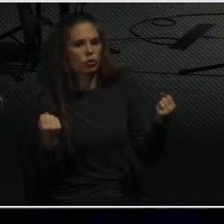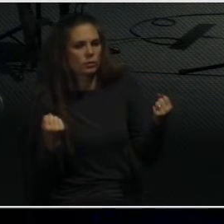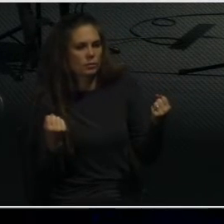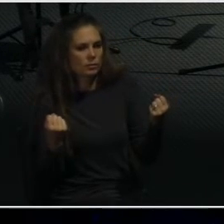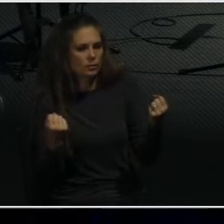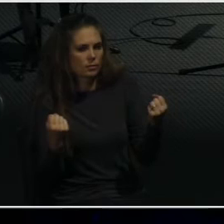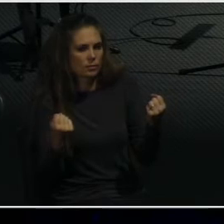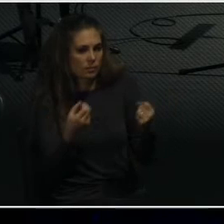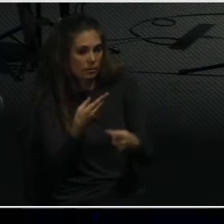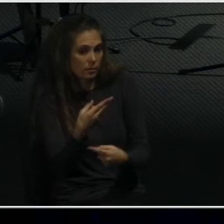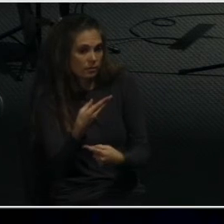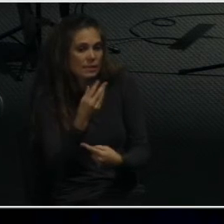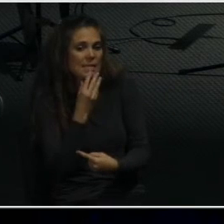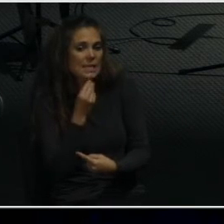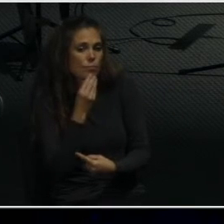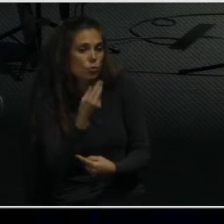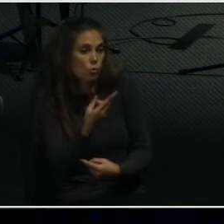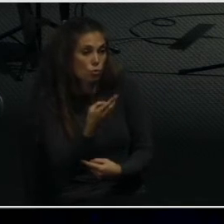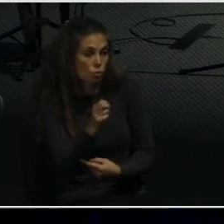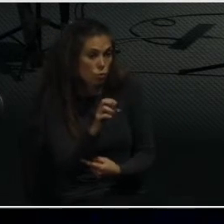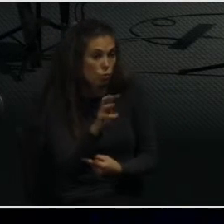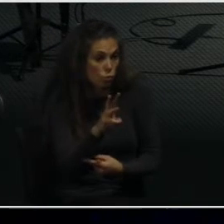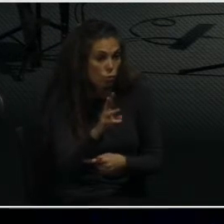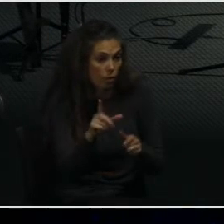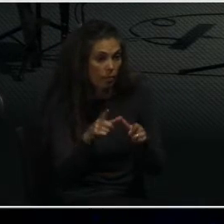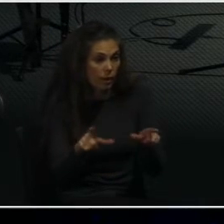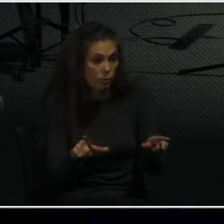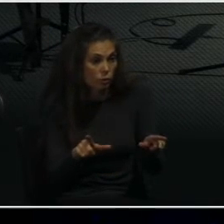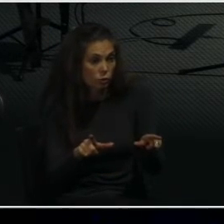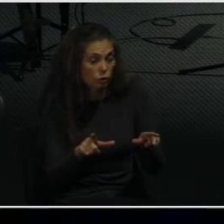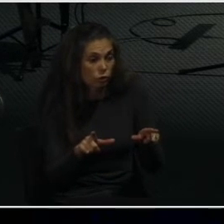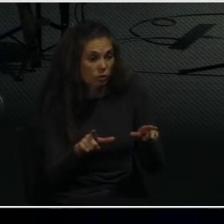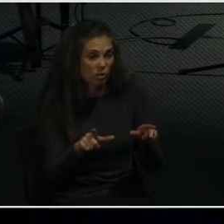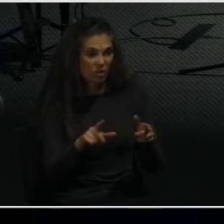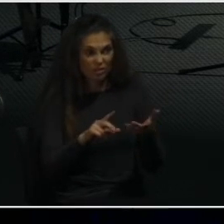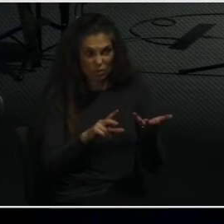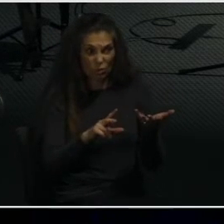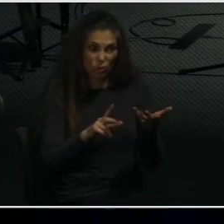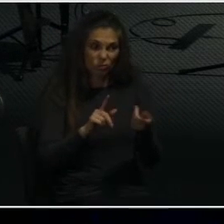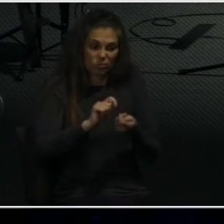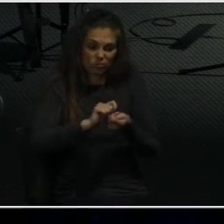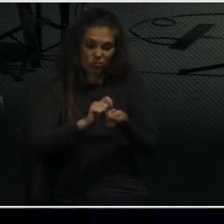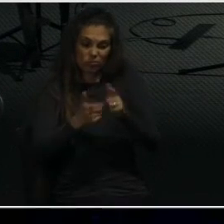So in Hebrew, the figurative language used is the water will be healed.